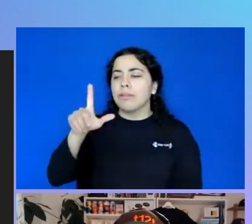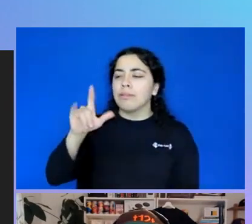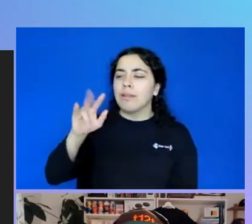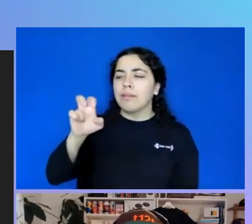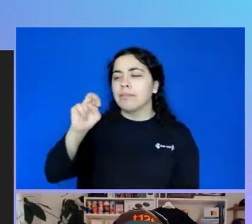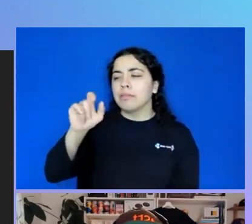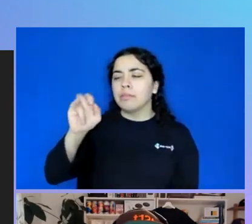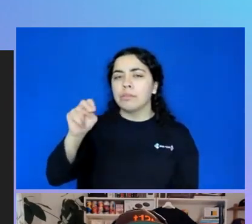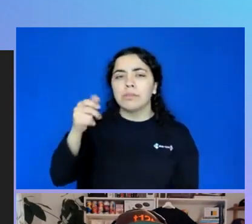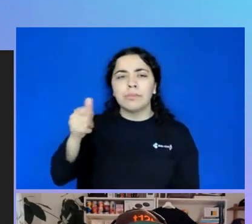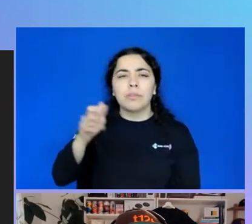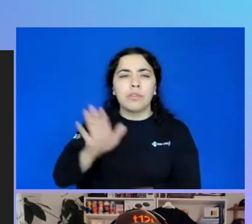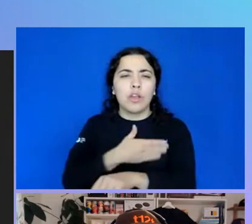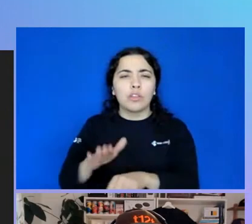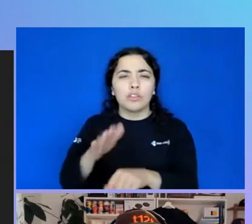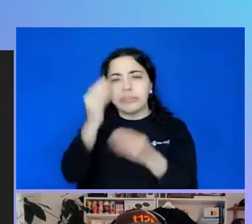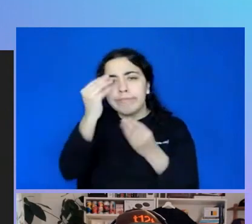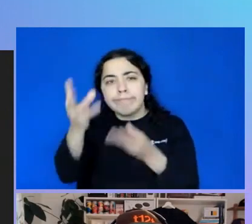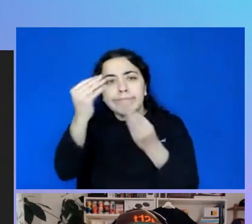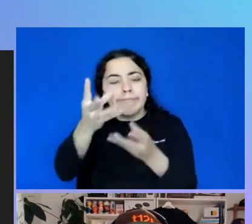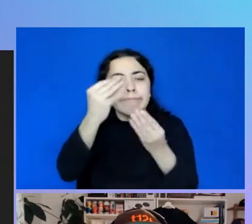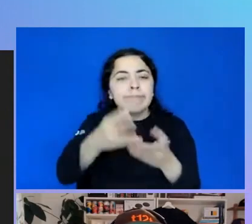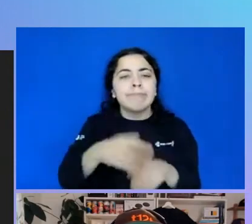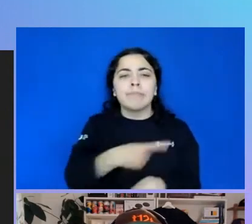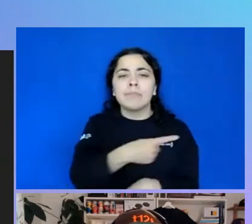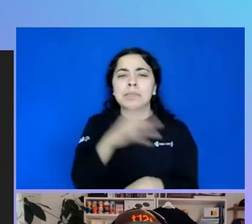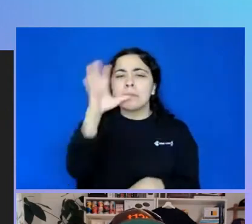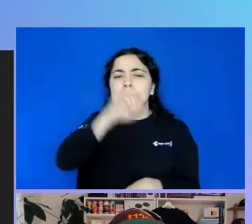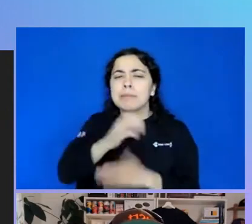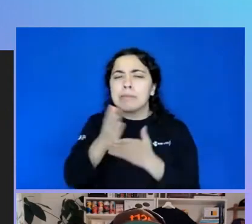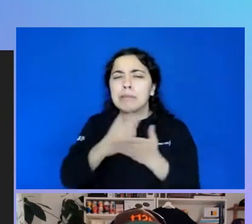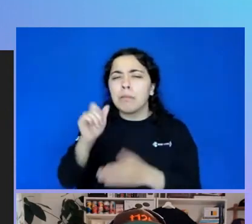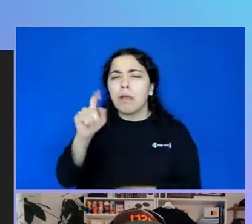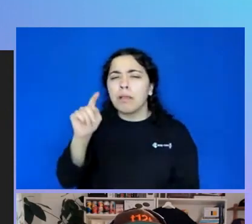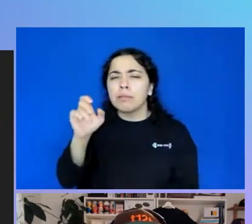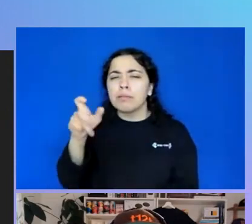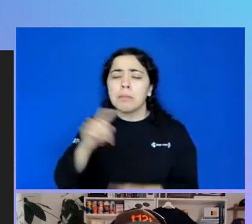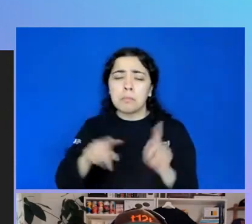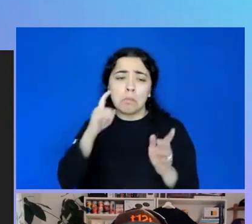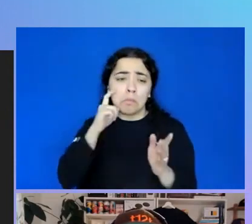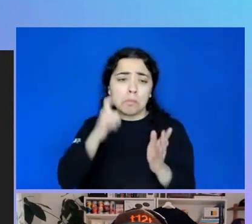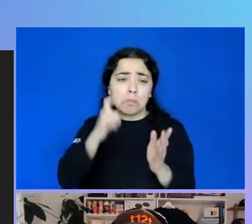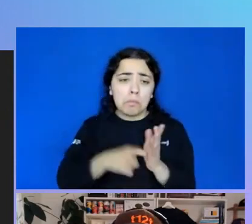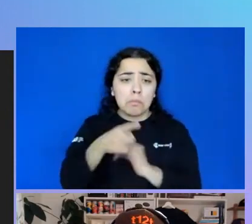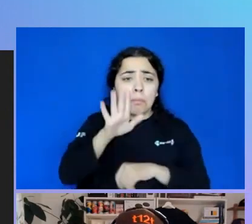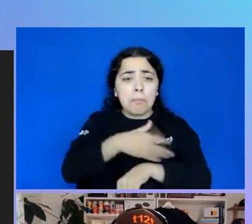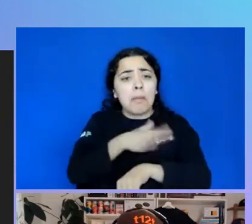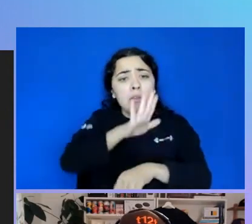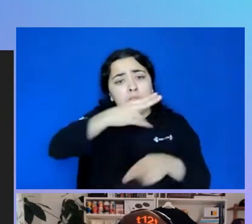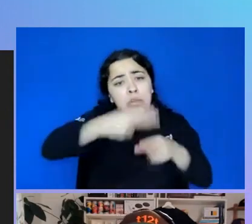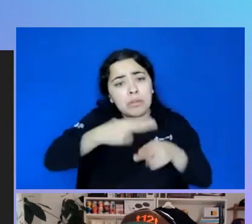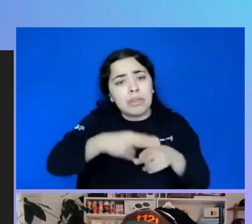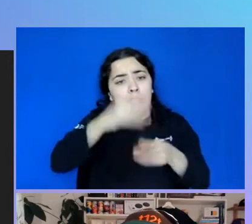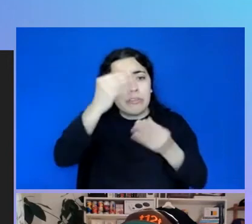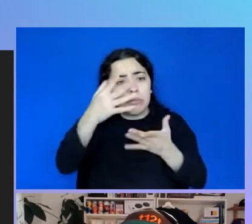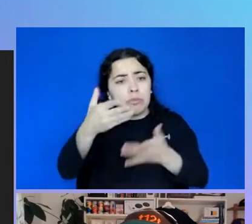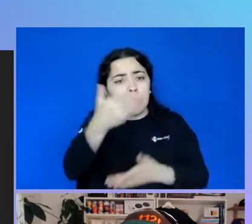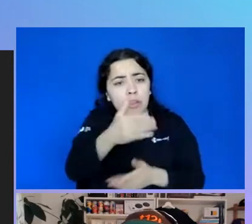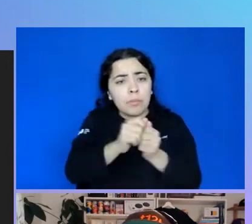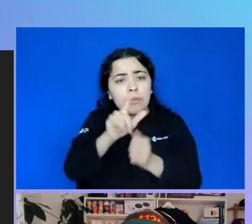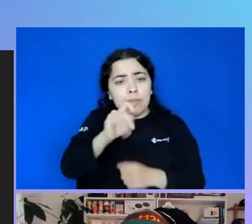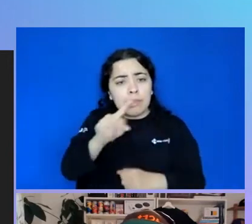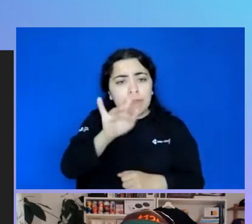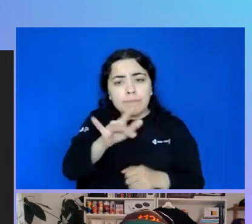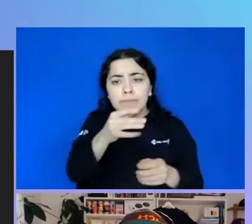but I think in this case, you have the band name and you have the information and you have a link to the tickets.